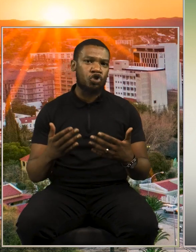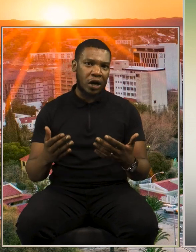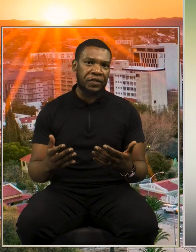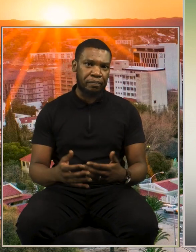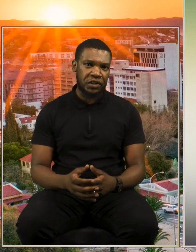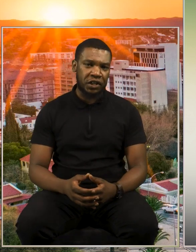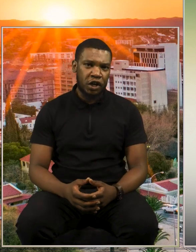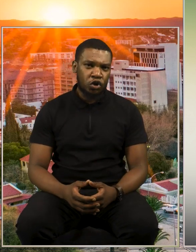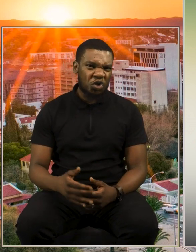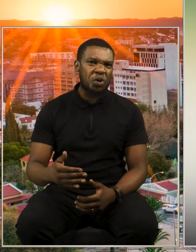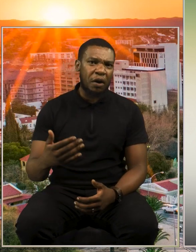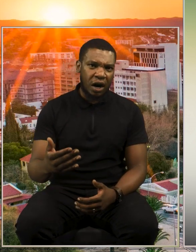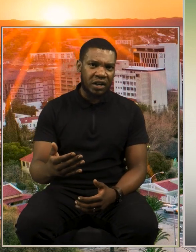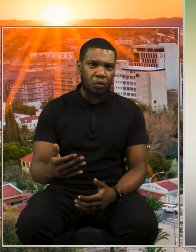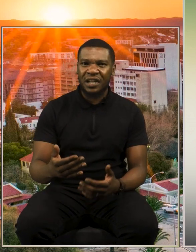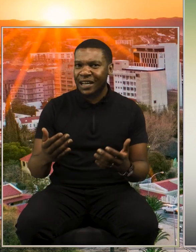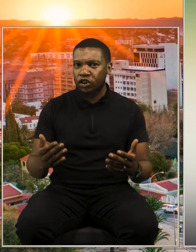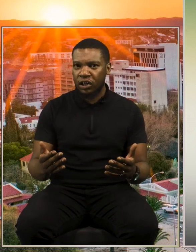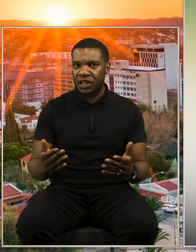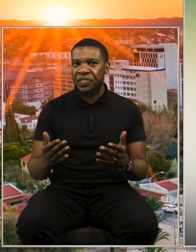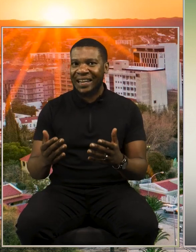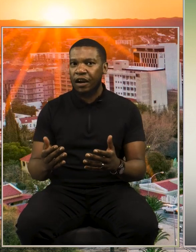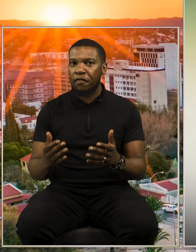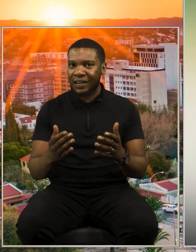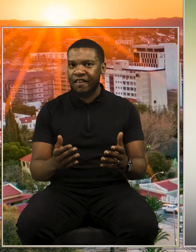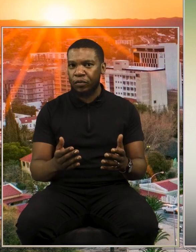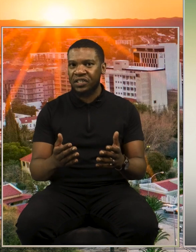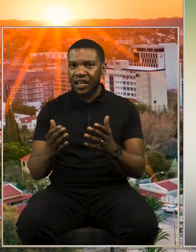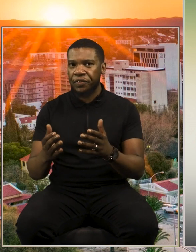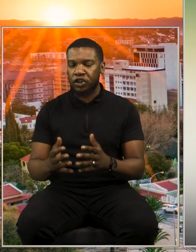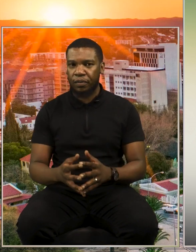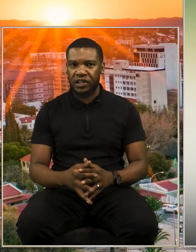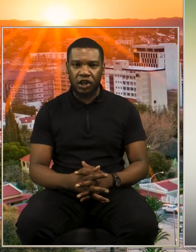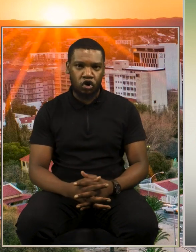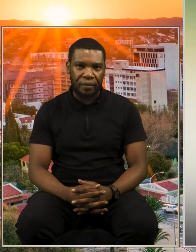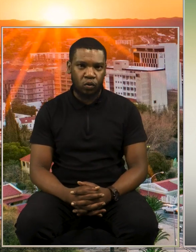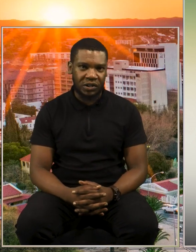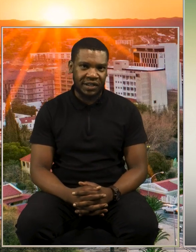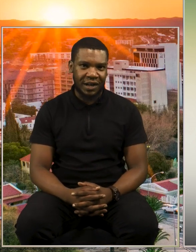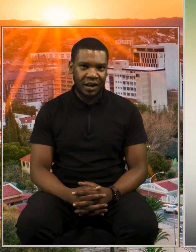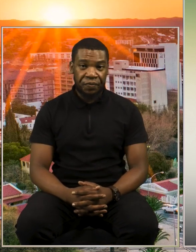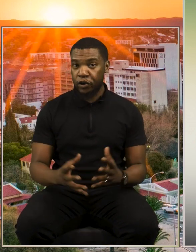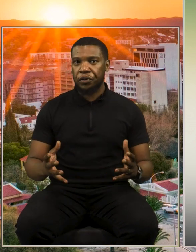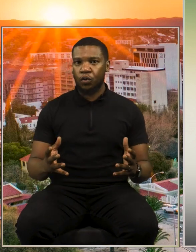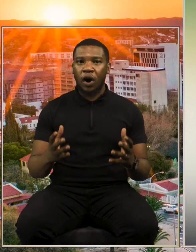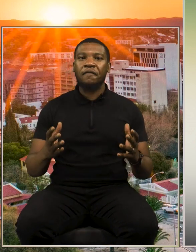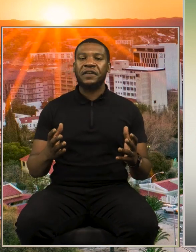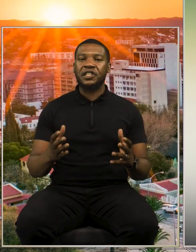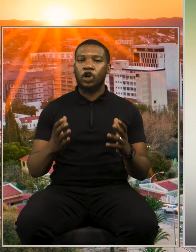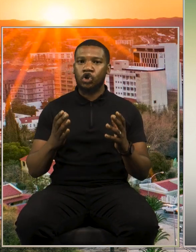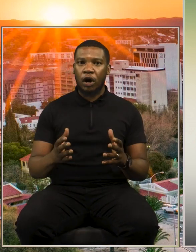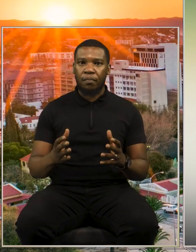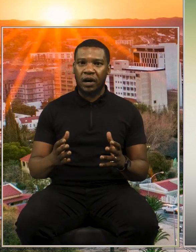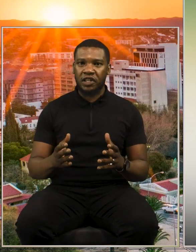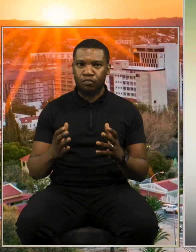a drowning person to swim harder without acknowledging the lack of lifebuoys in the turbulent economic waters. The youth, who are facing